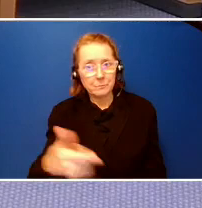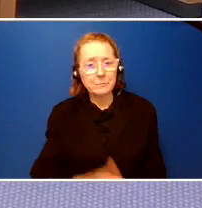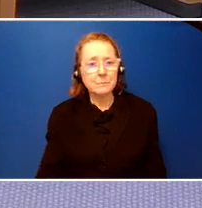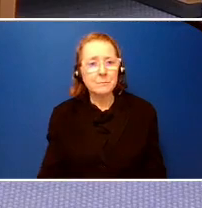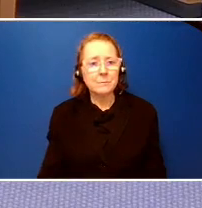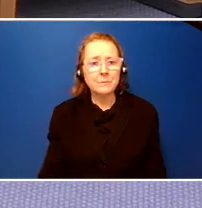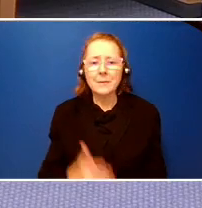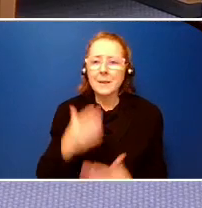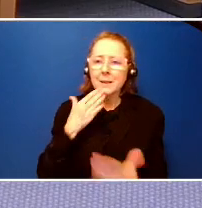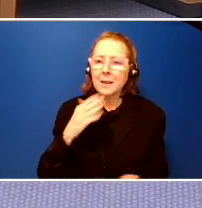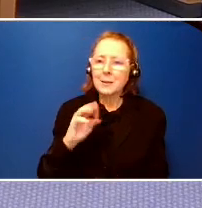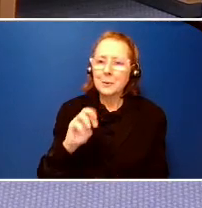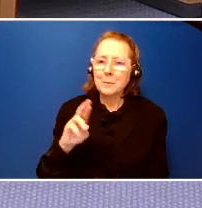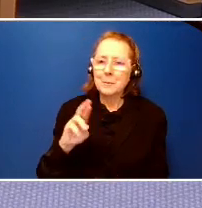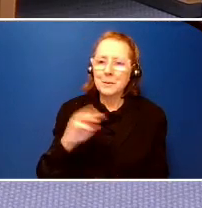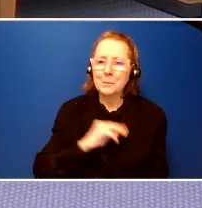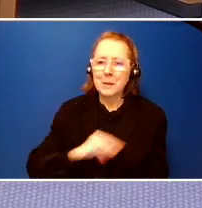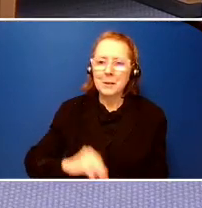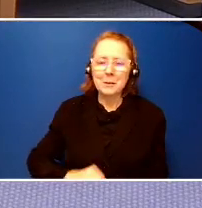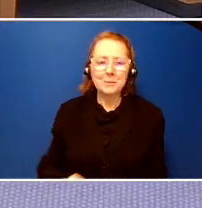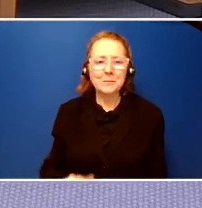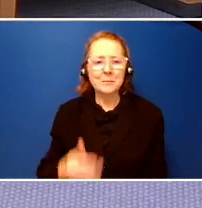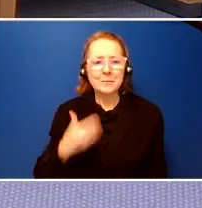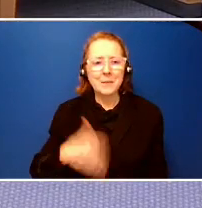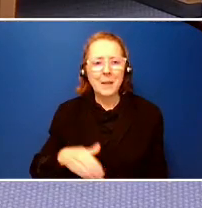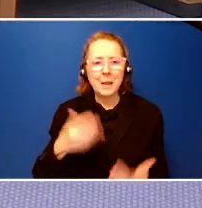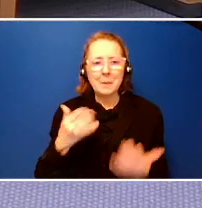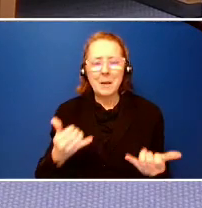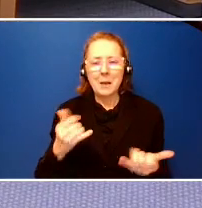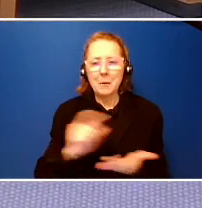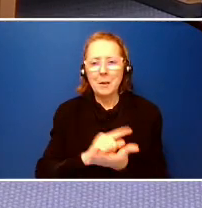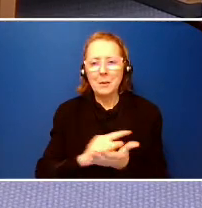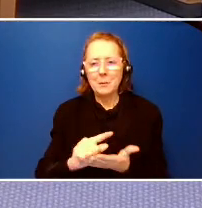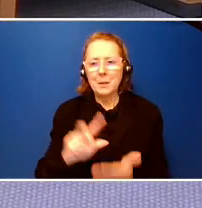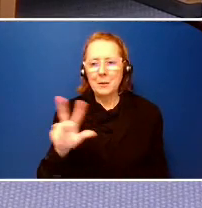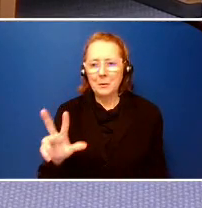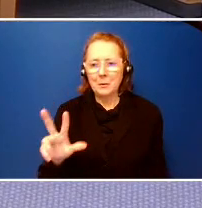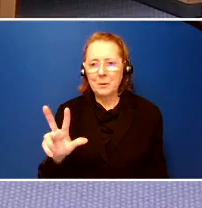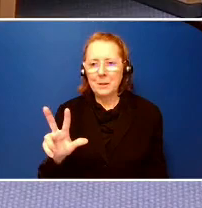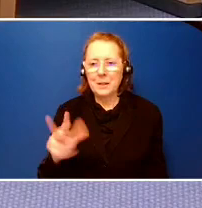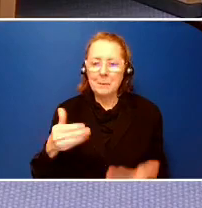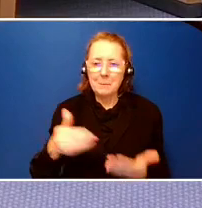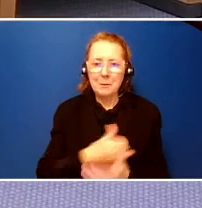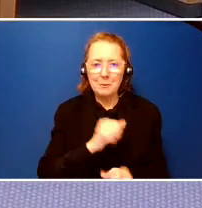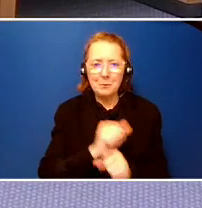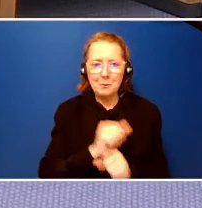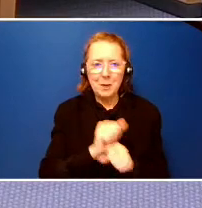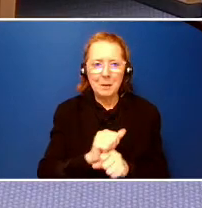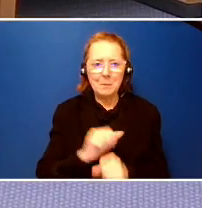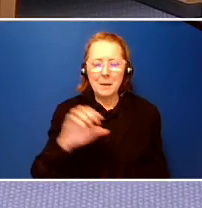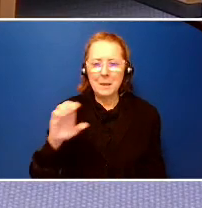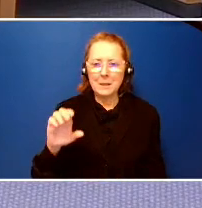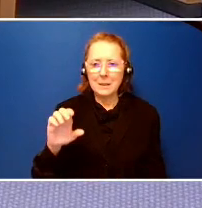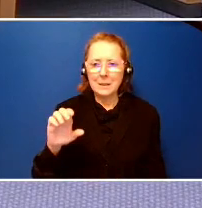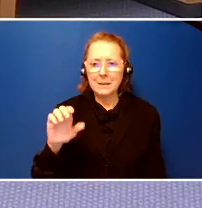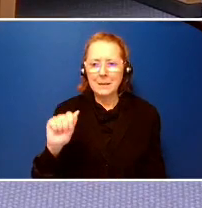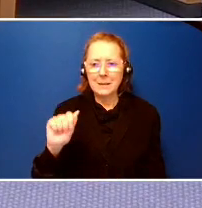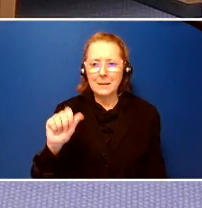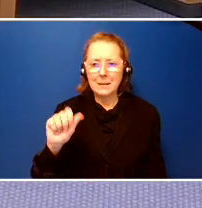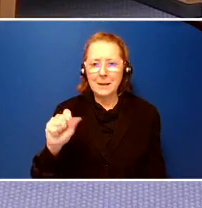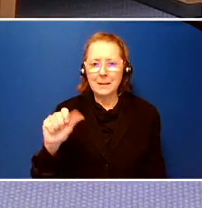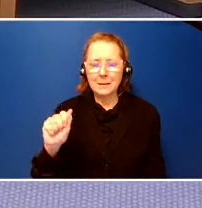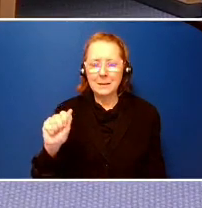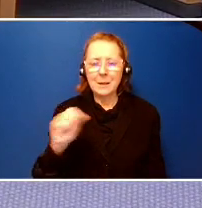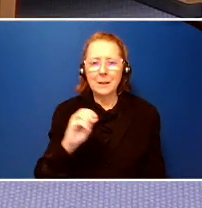Thank you, Mr. Mayor. So I'm now on week three at my new job at CASA of Marion County. CASA stands